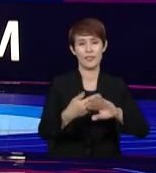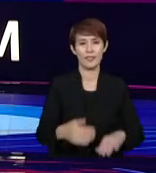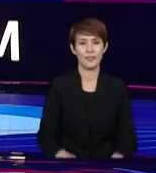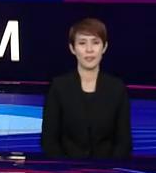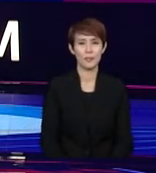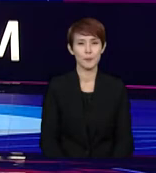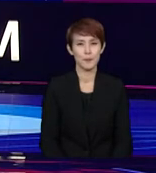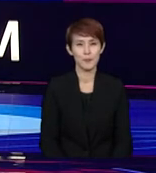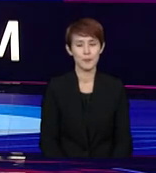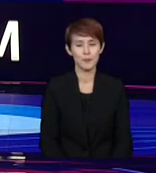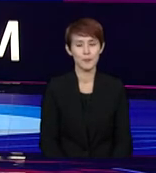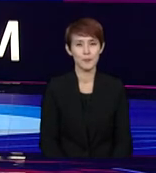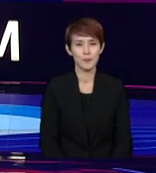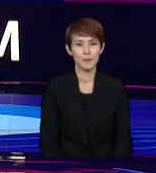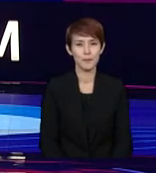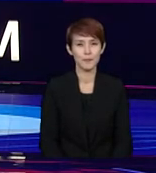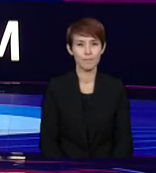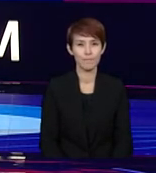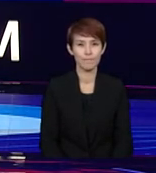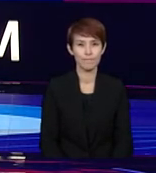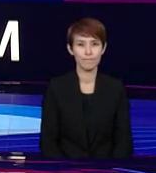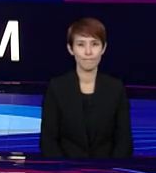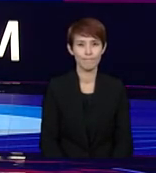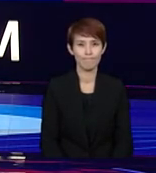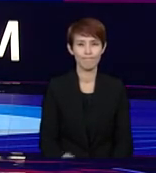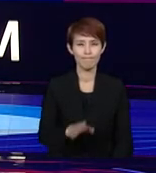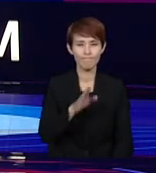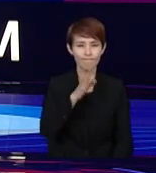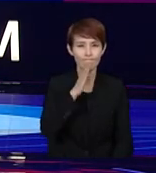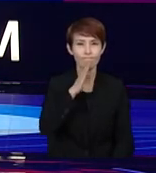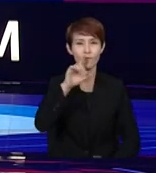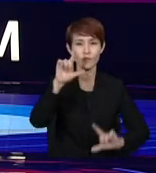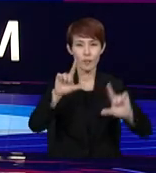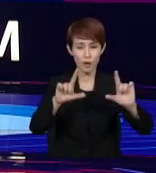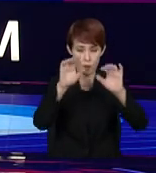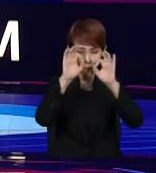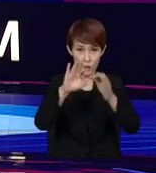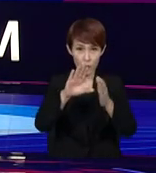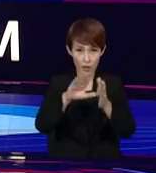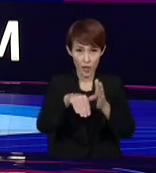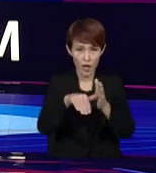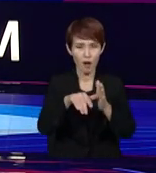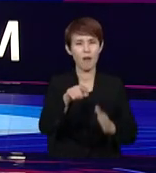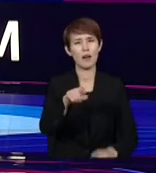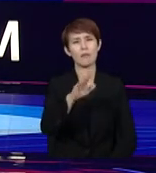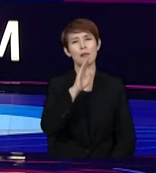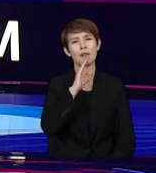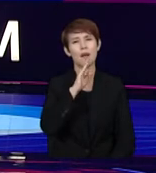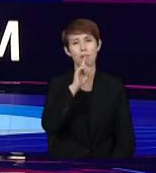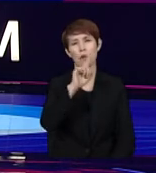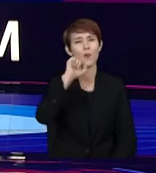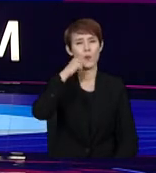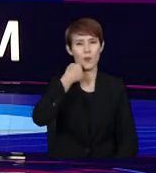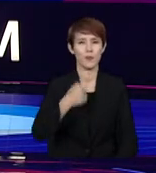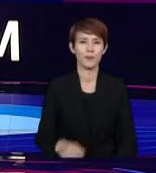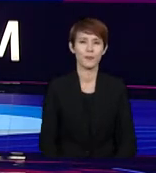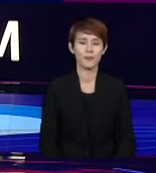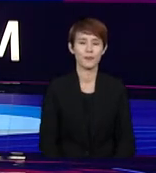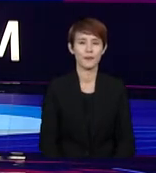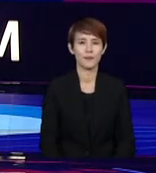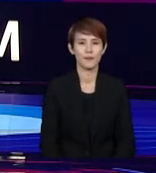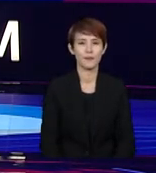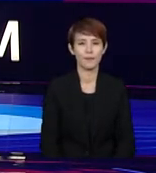people have fallen in love with far right positions. The explanation can be much more, shall we say, parsimonious or maybe even